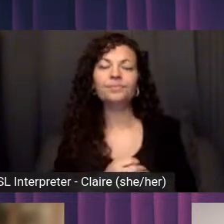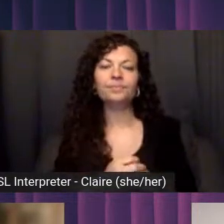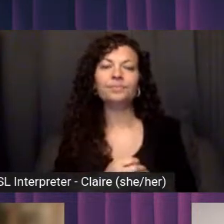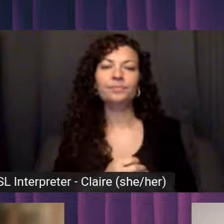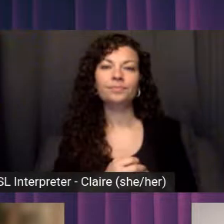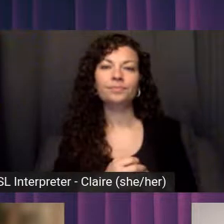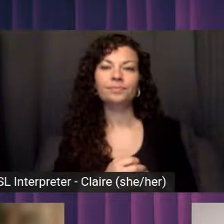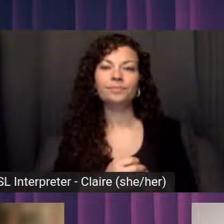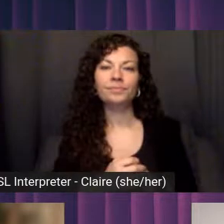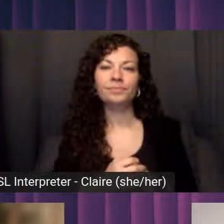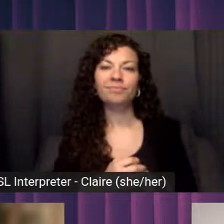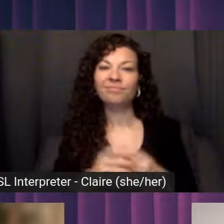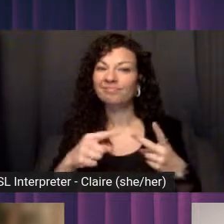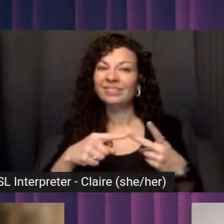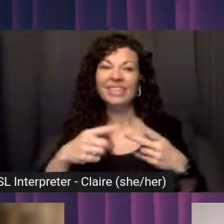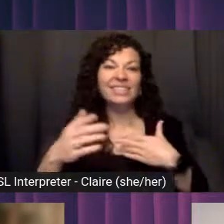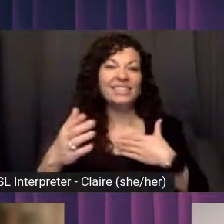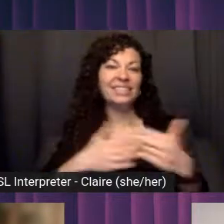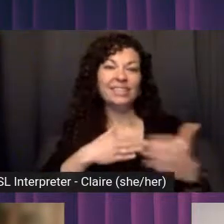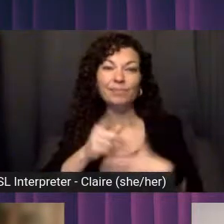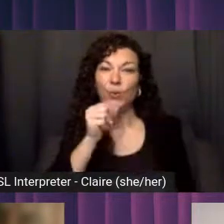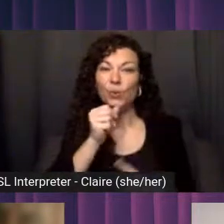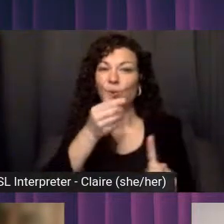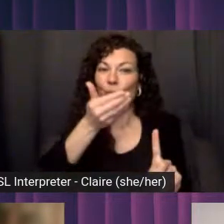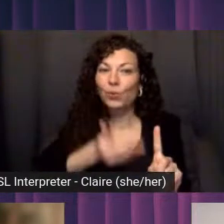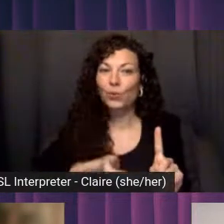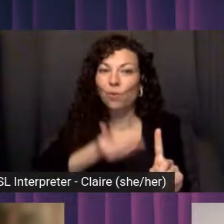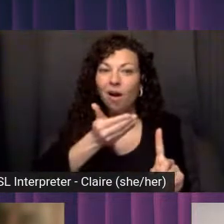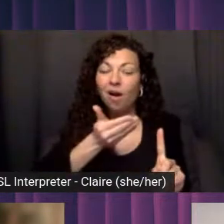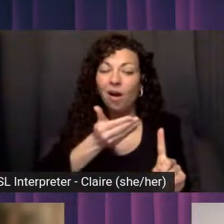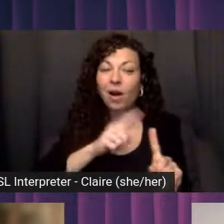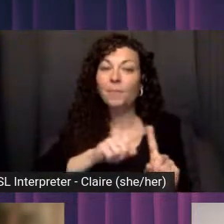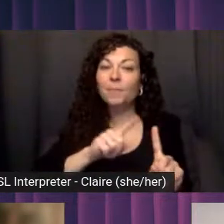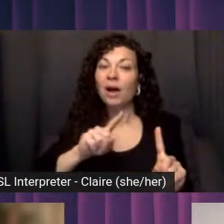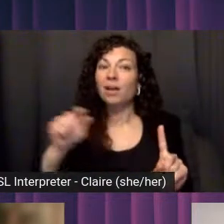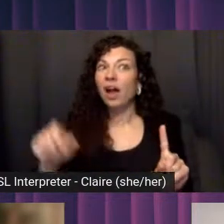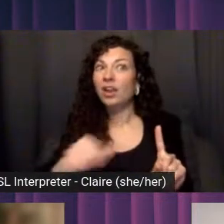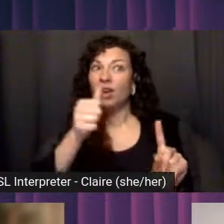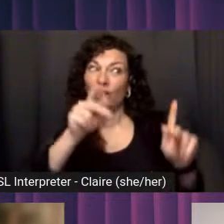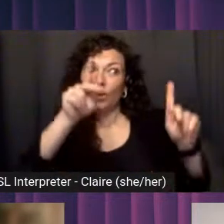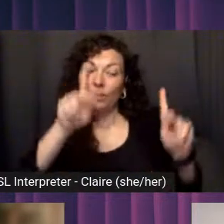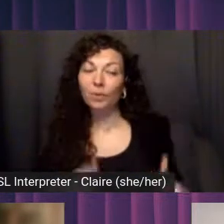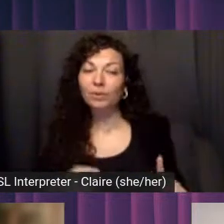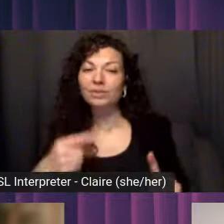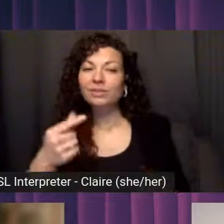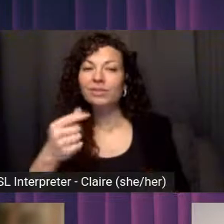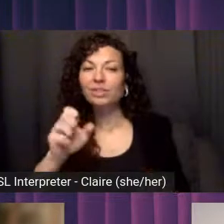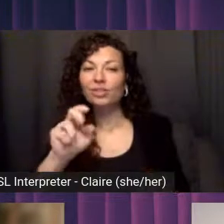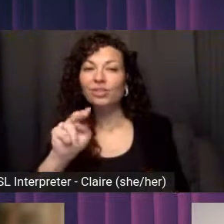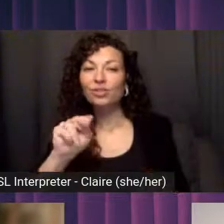matter who you are. Nobody's genitals are your business. There's no reason